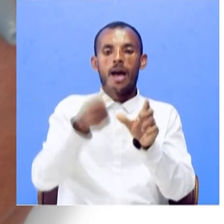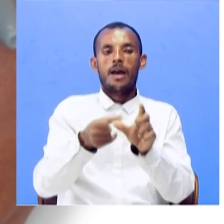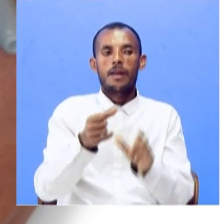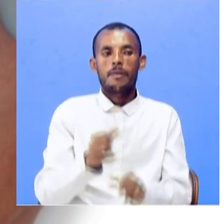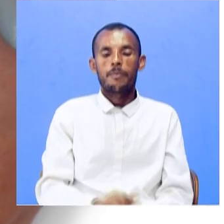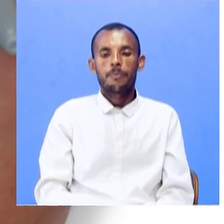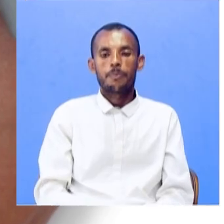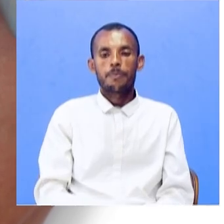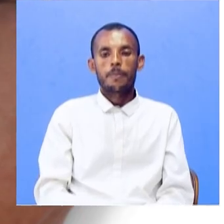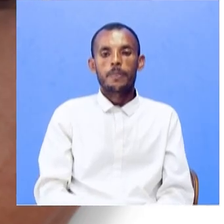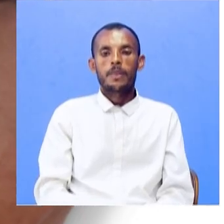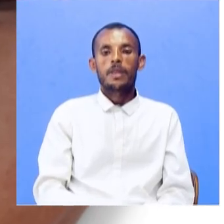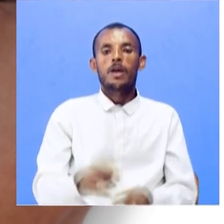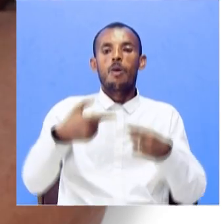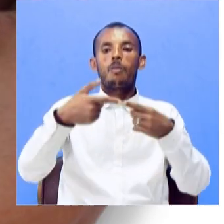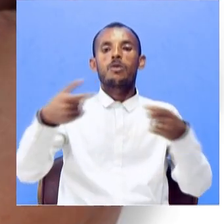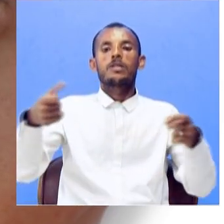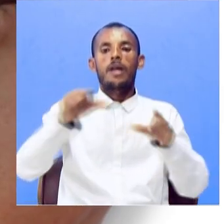angles.